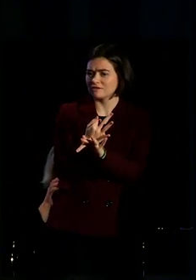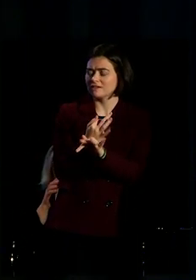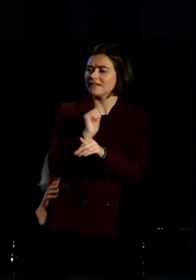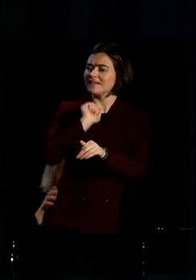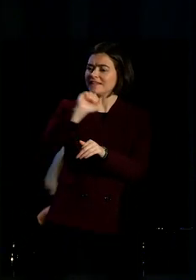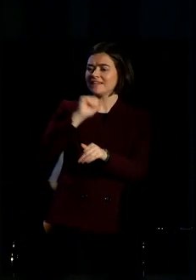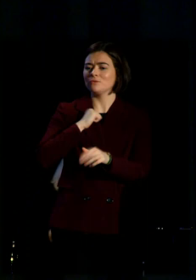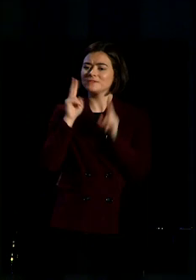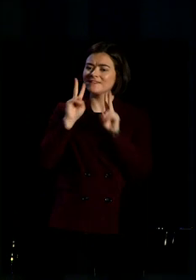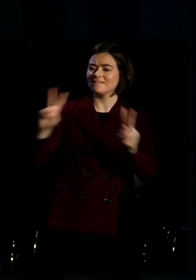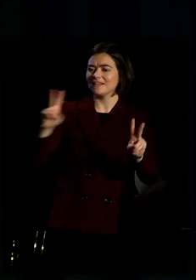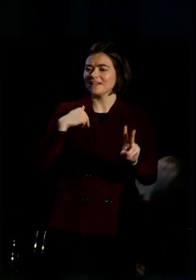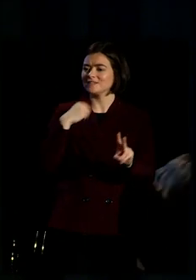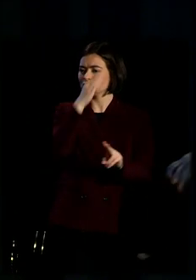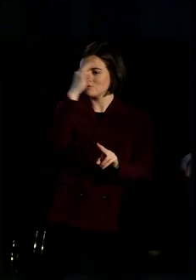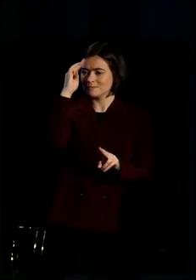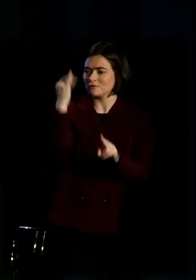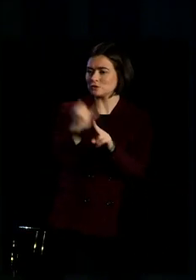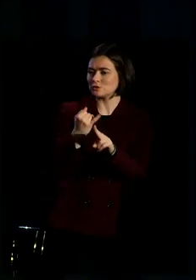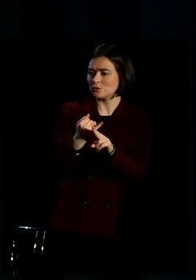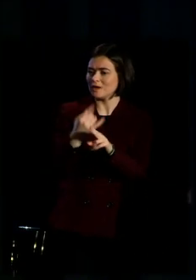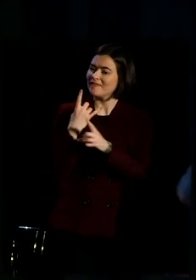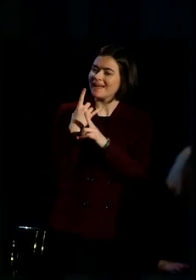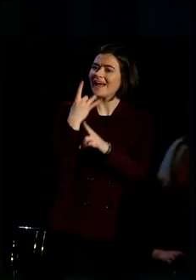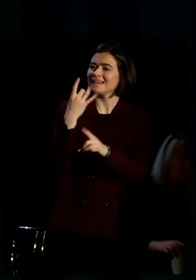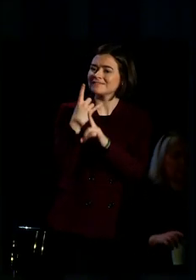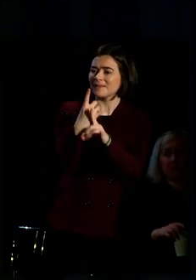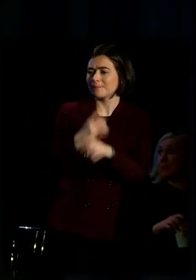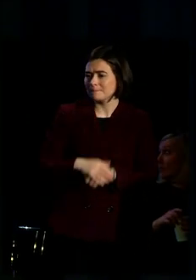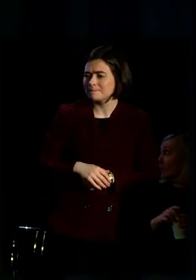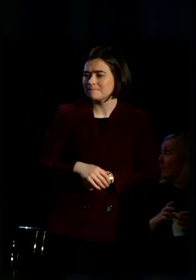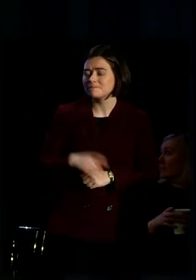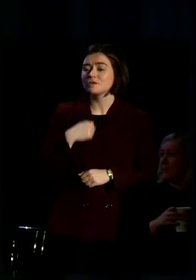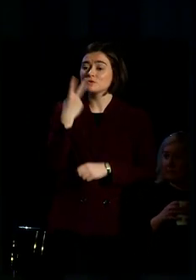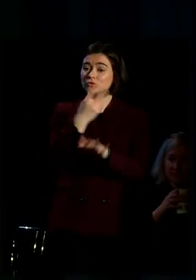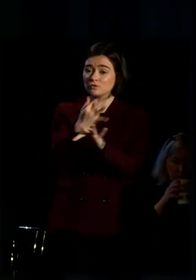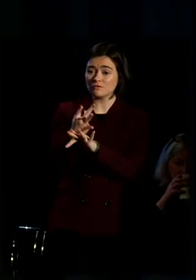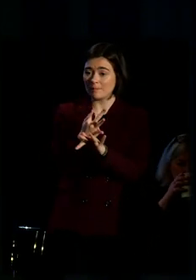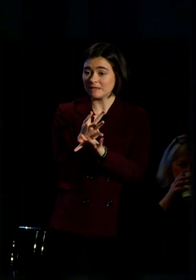was the village headmaster, and asked for his help. The two families were strangers to each other at that